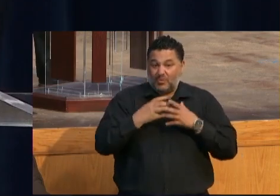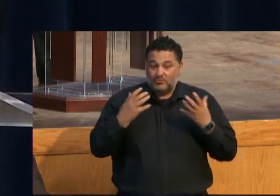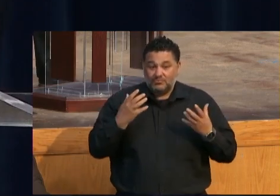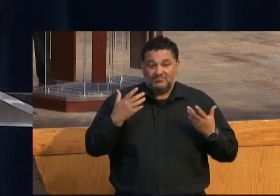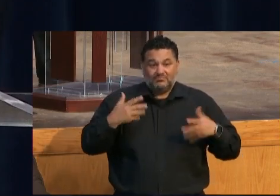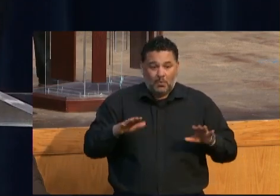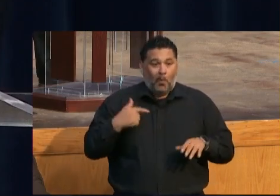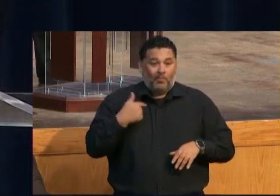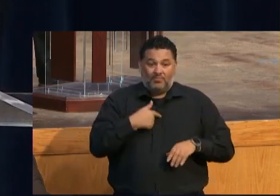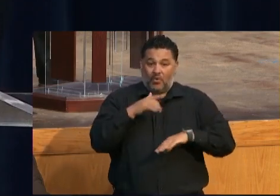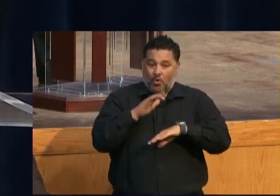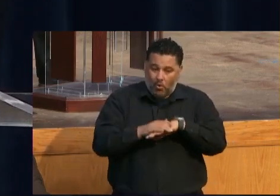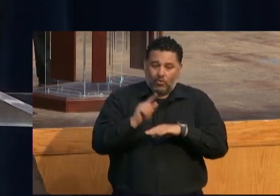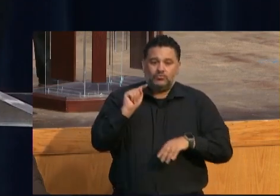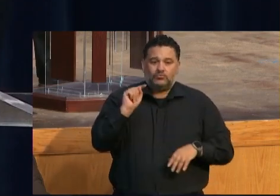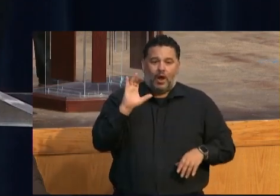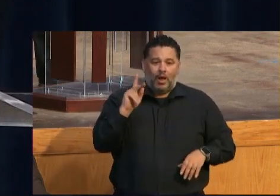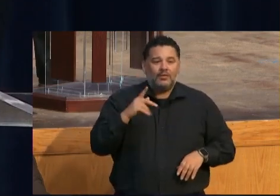all for the work.